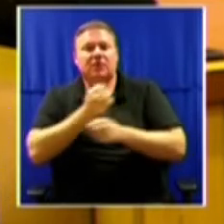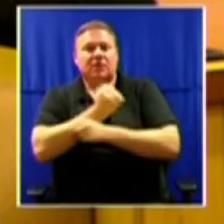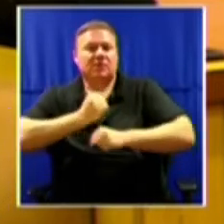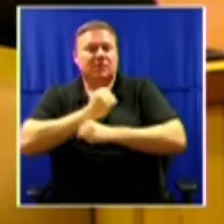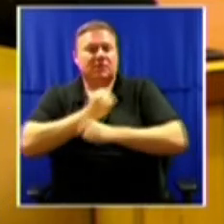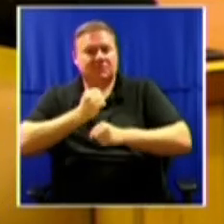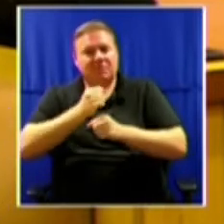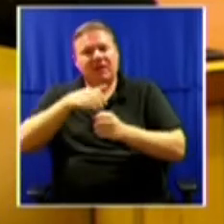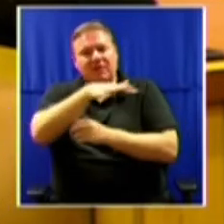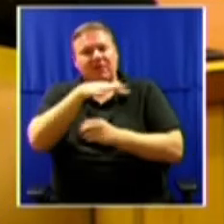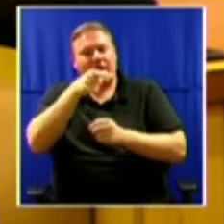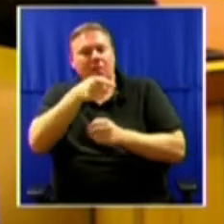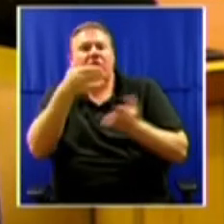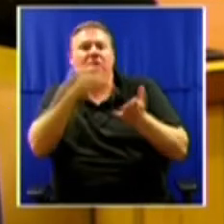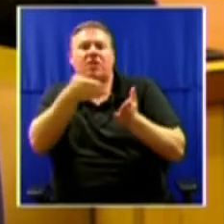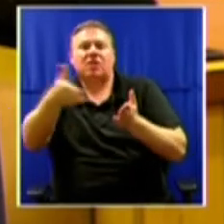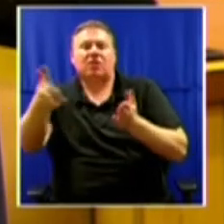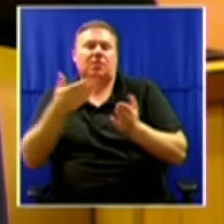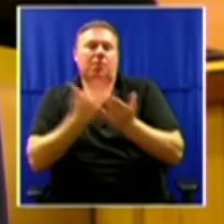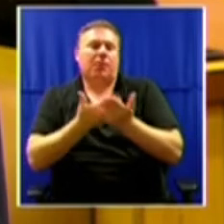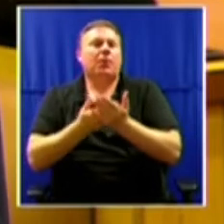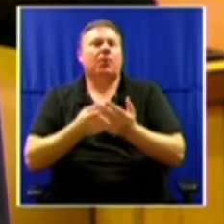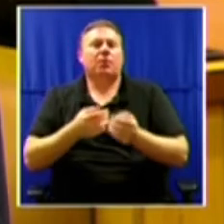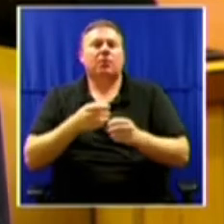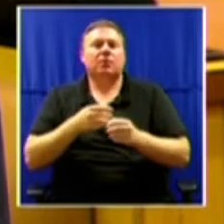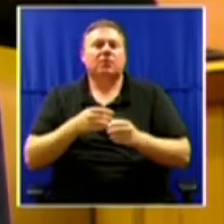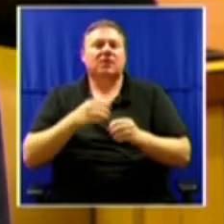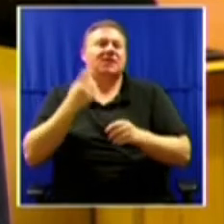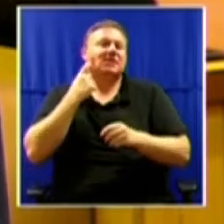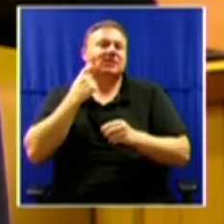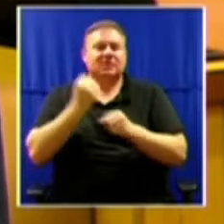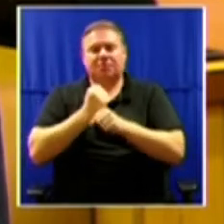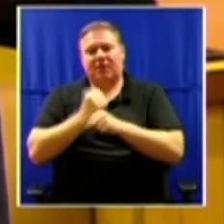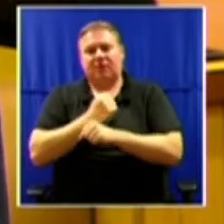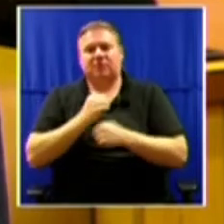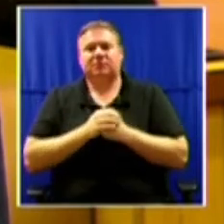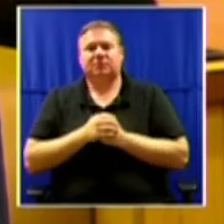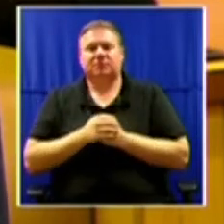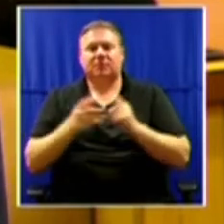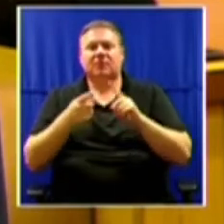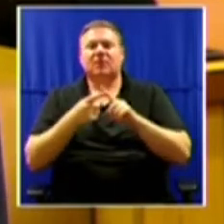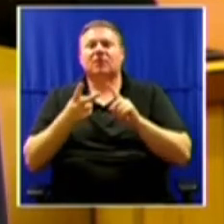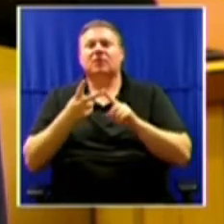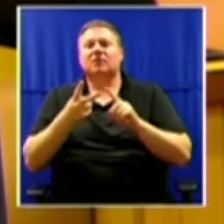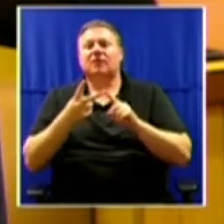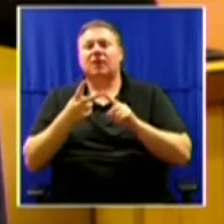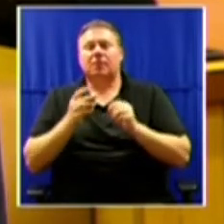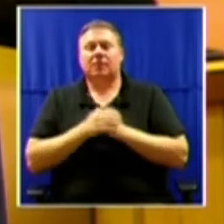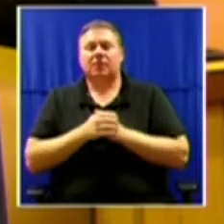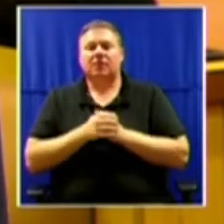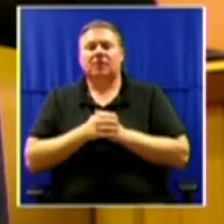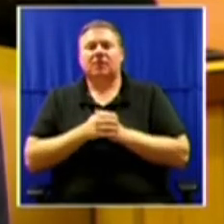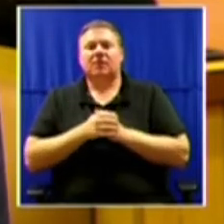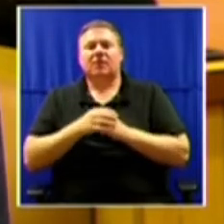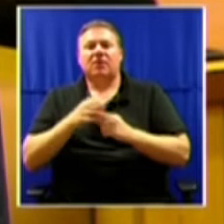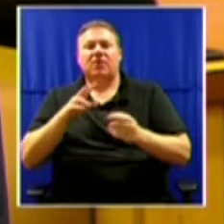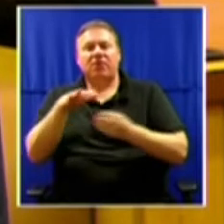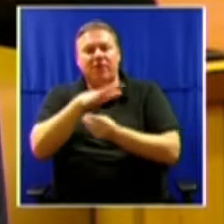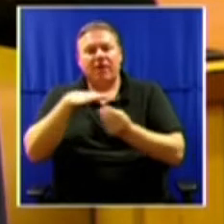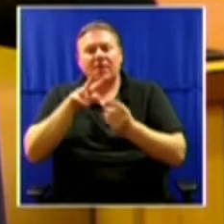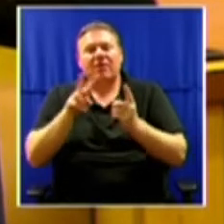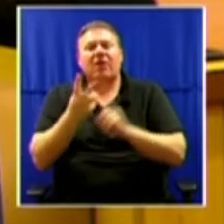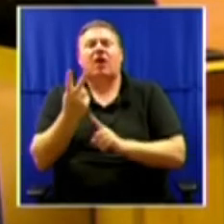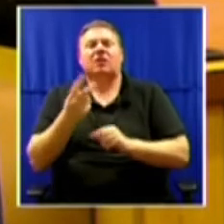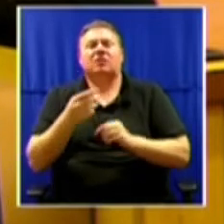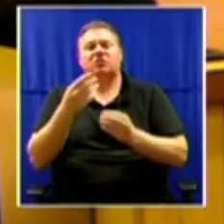the absence of space in the hospital. We also consider the availability of family violence, child protection, and sexual